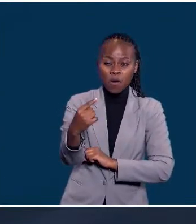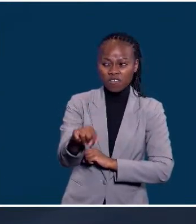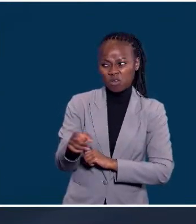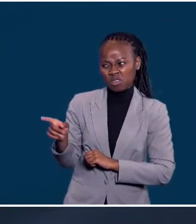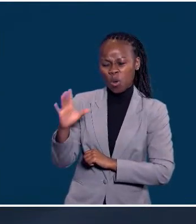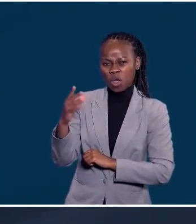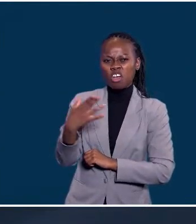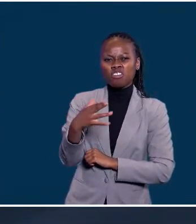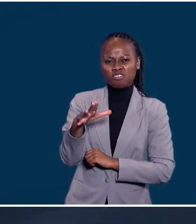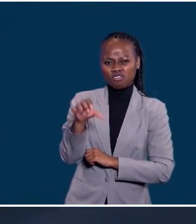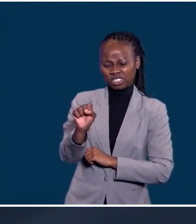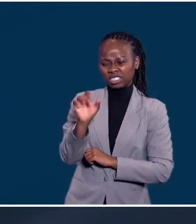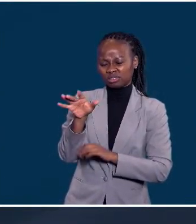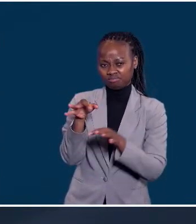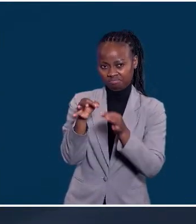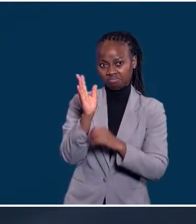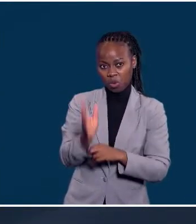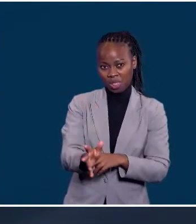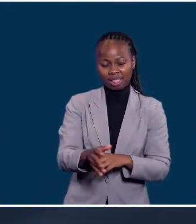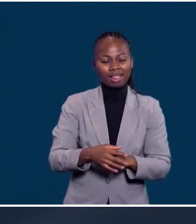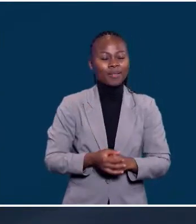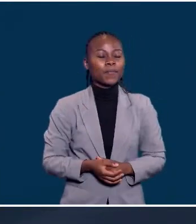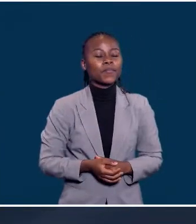will give that to him.